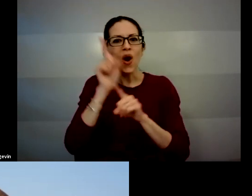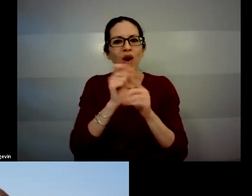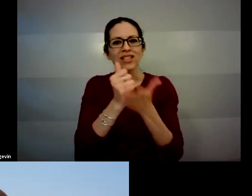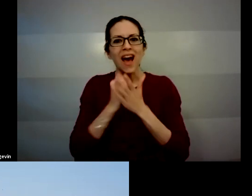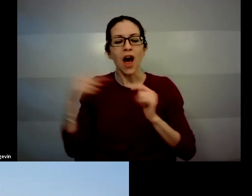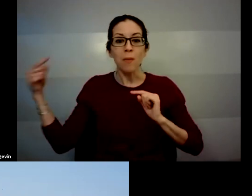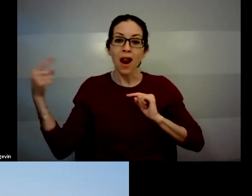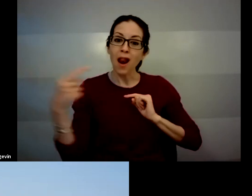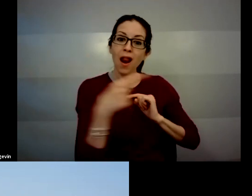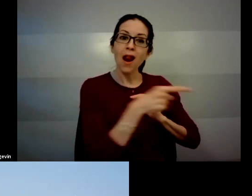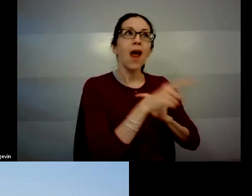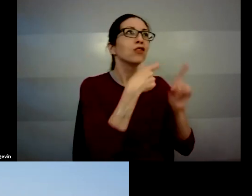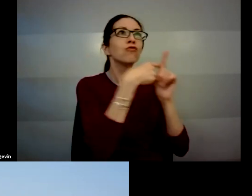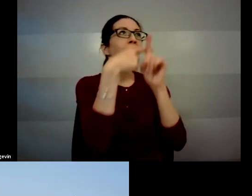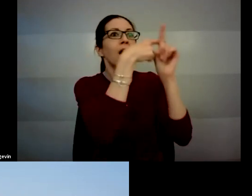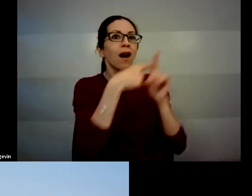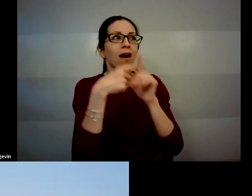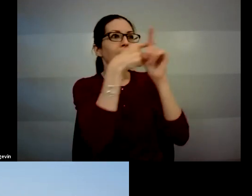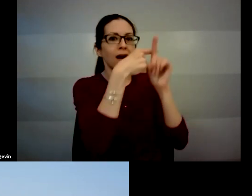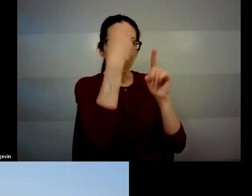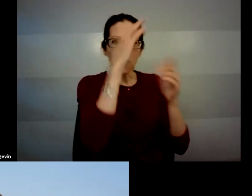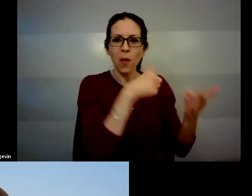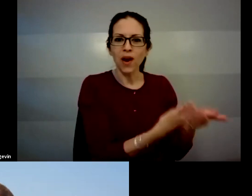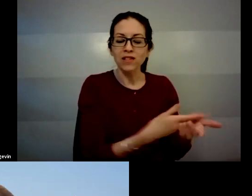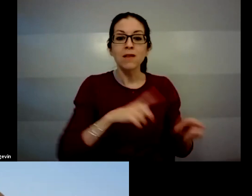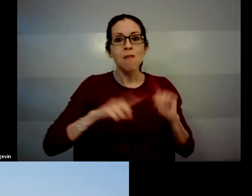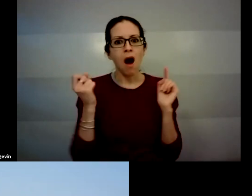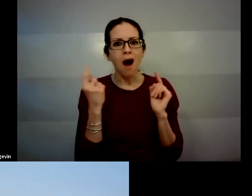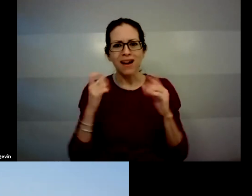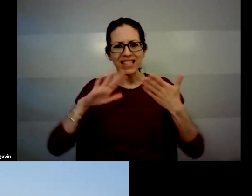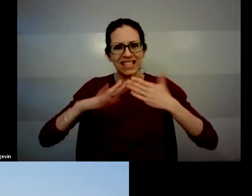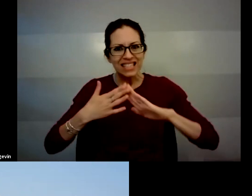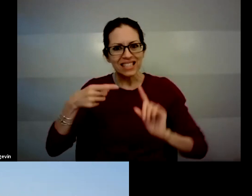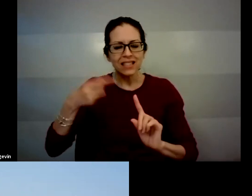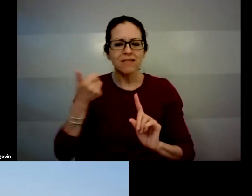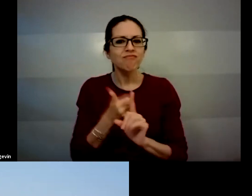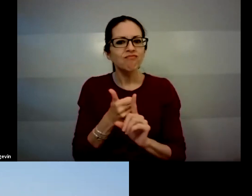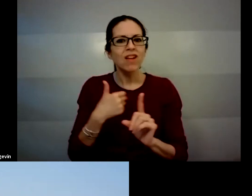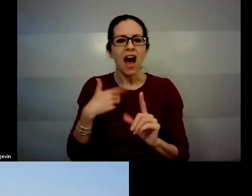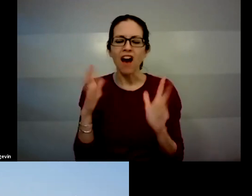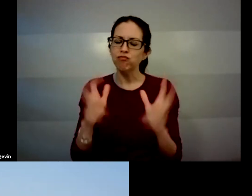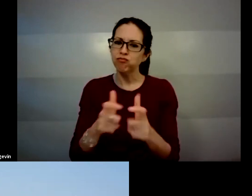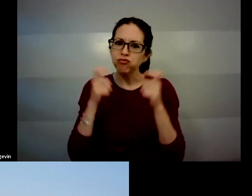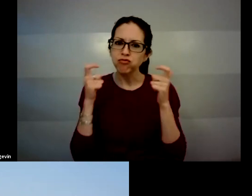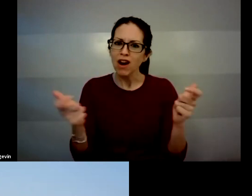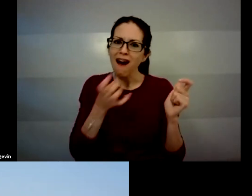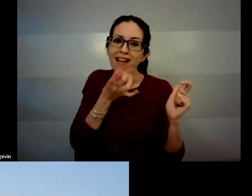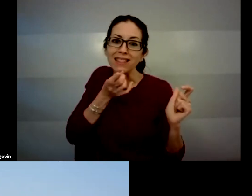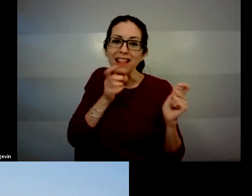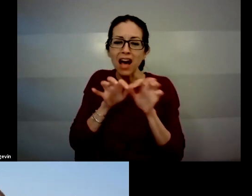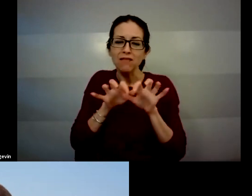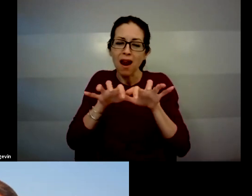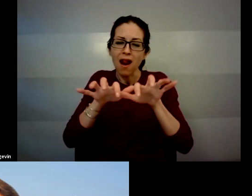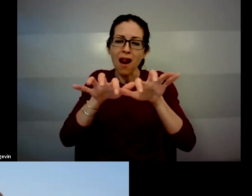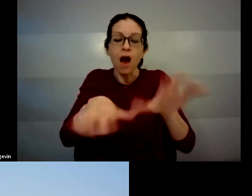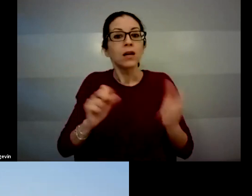lot of bright lights, they can get disoriented, confused by those lights. They might think it's the moon or the stars, and they'll just spin around and